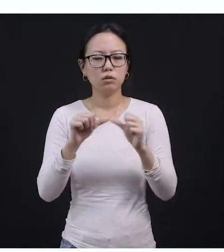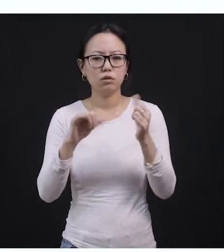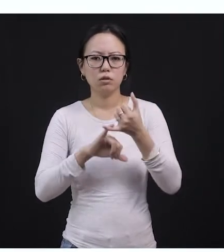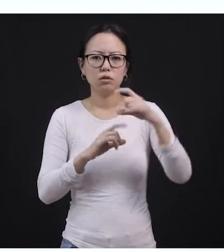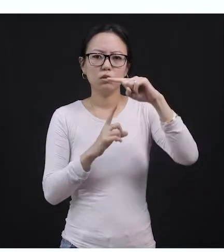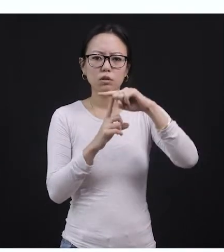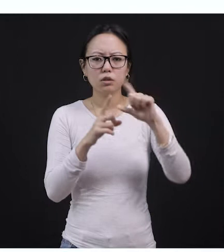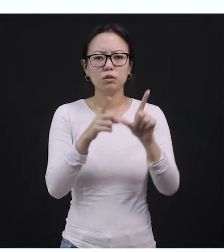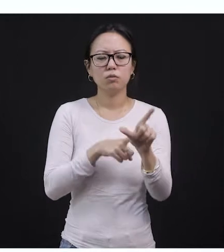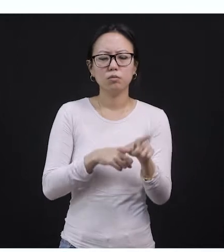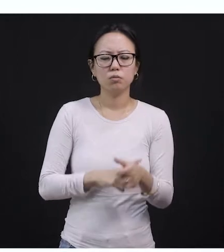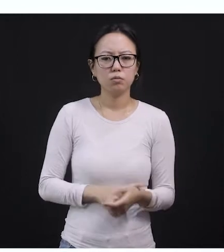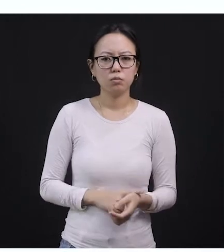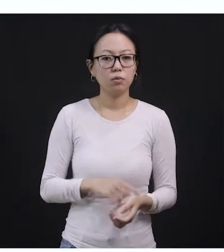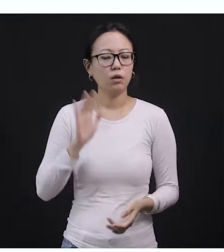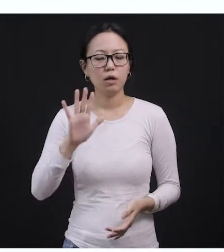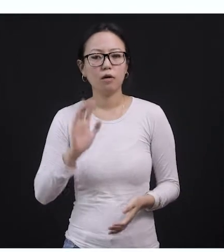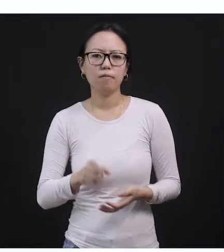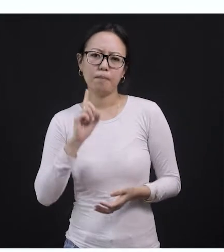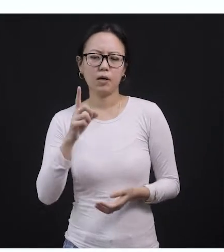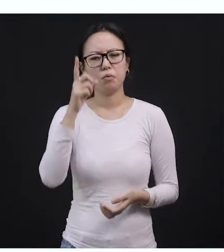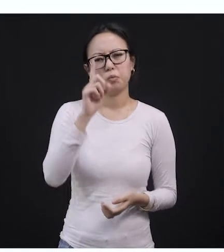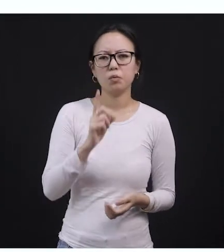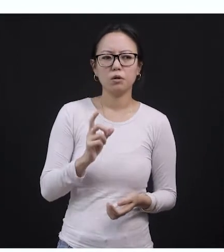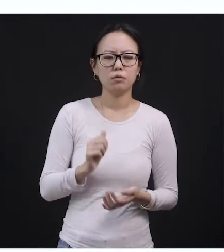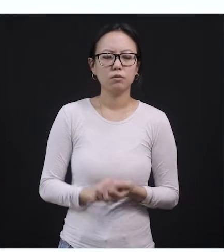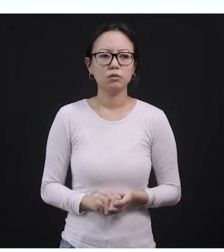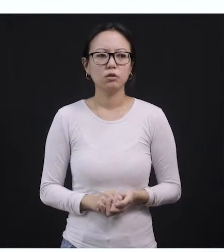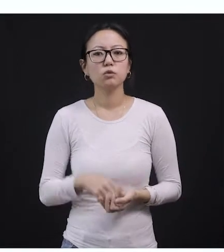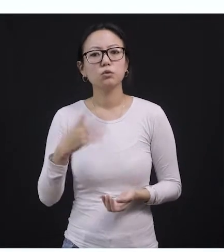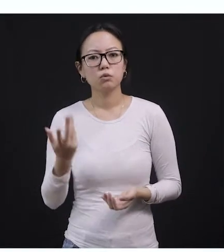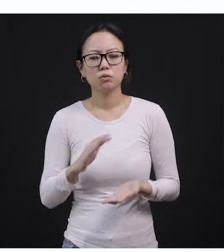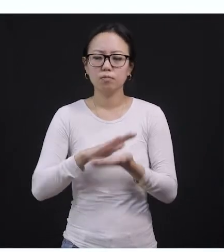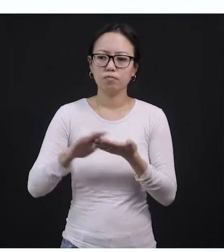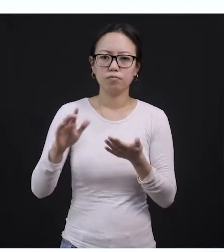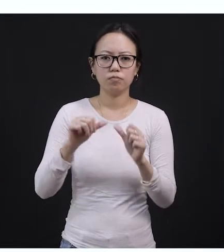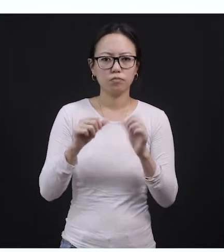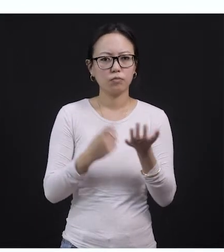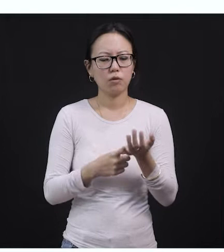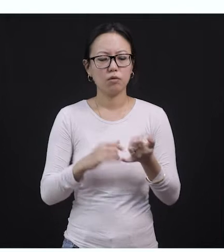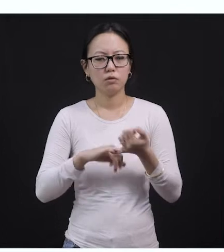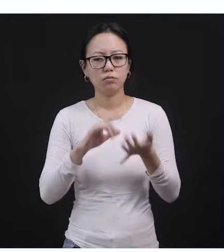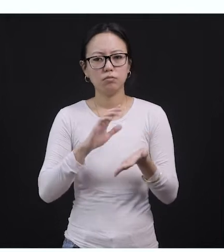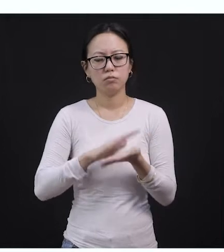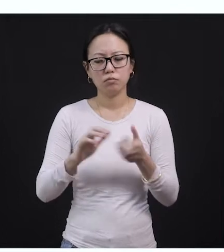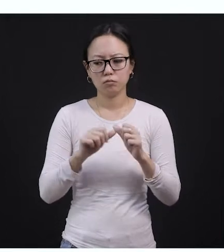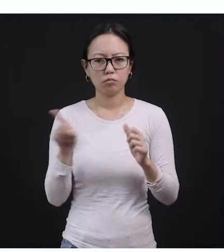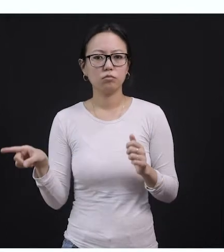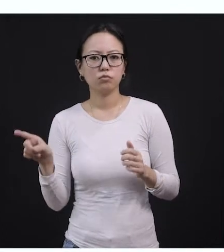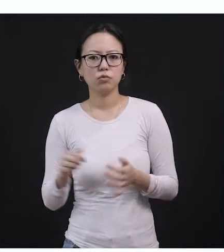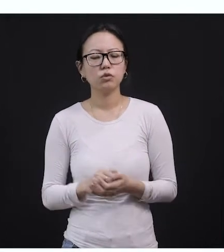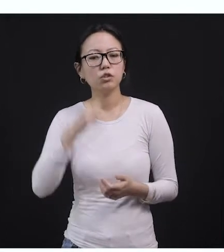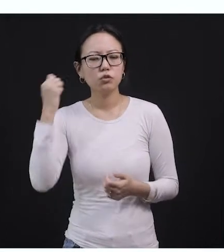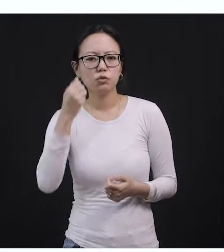the ruler, he tried to capture the kingdoms that was under the Gupta dynasty, and